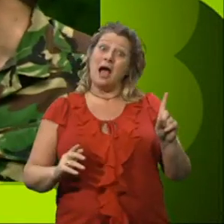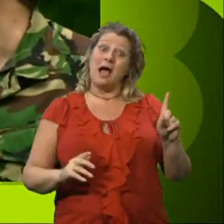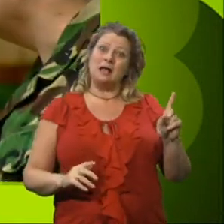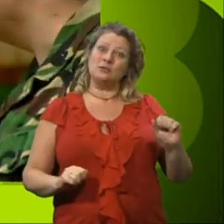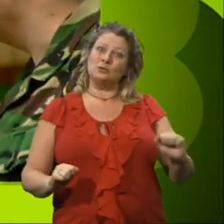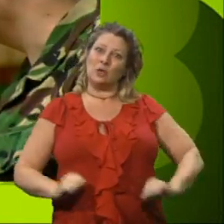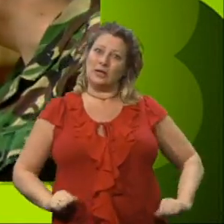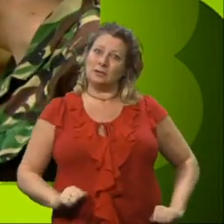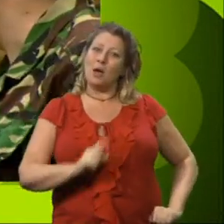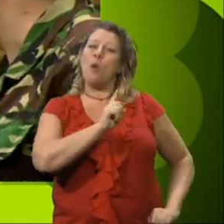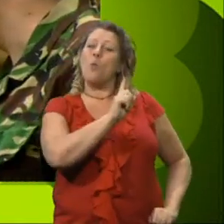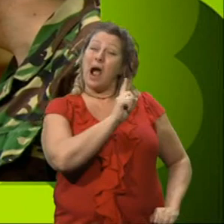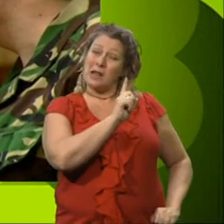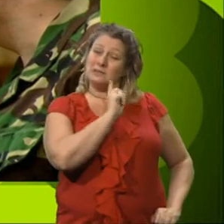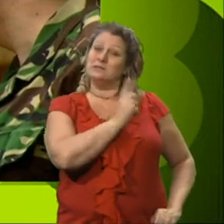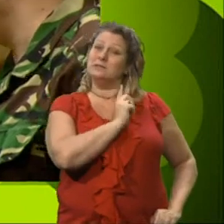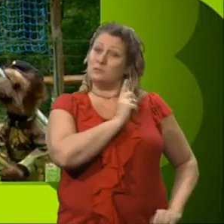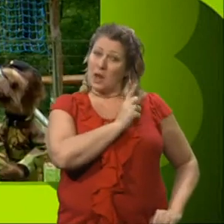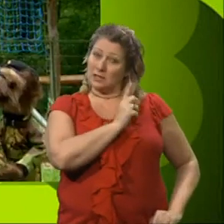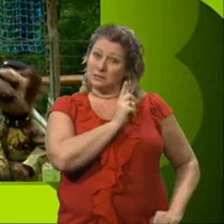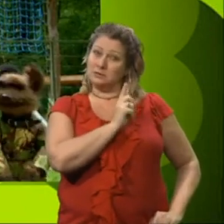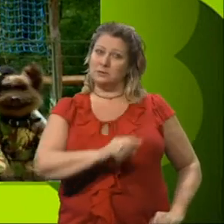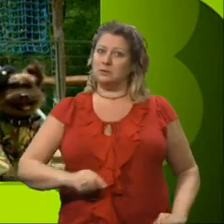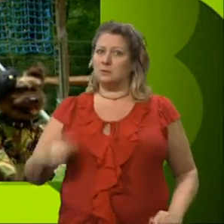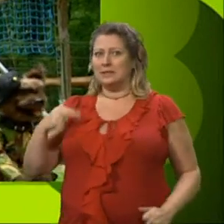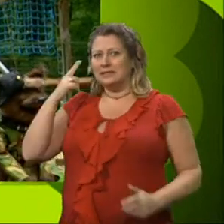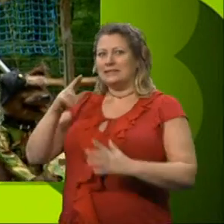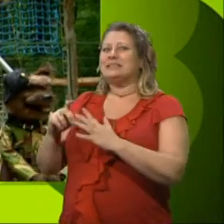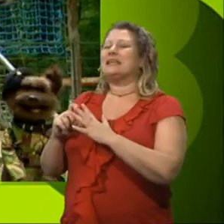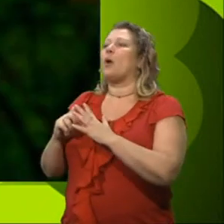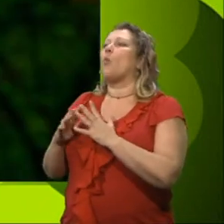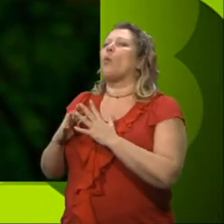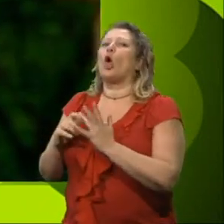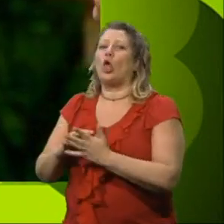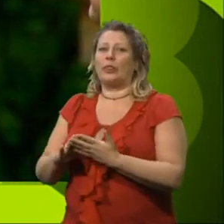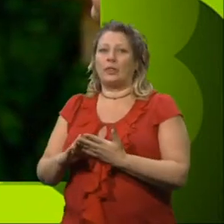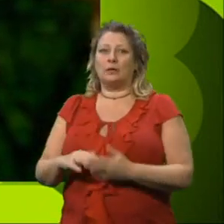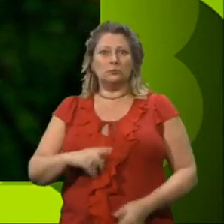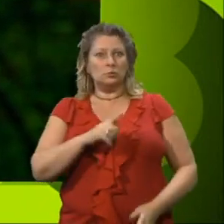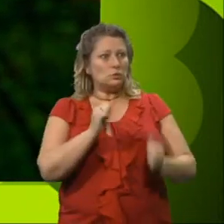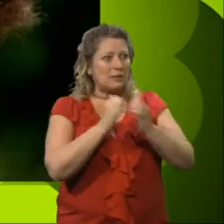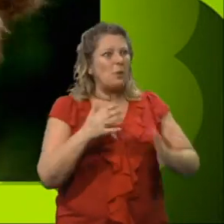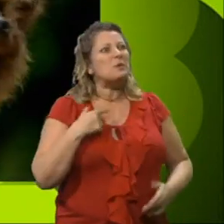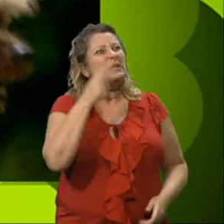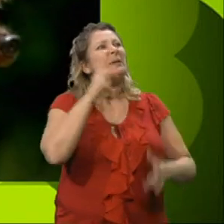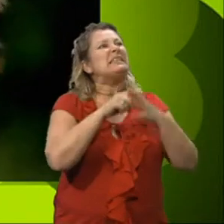Not yet, but give me time, Digweed. Yeah, the name is Digworth, sir. Please don't disagree with me,